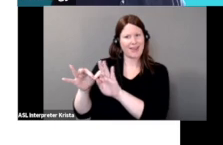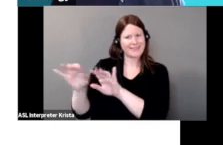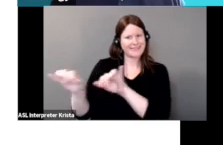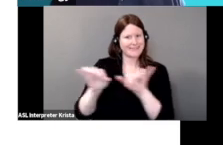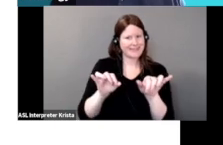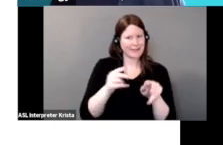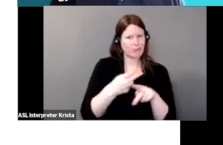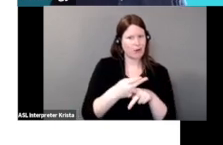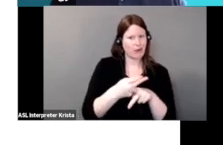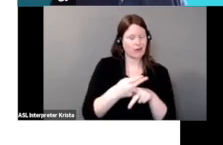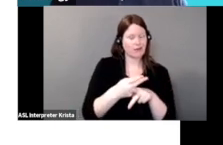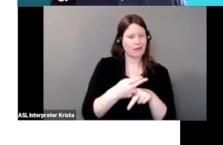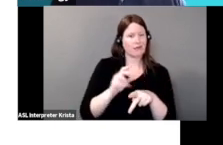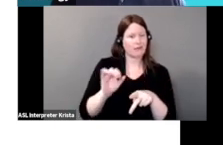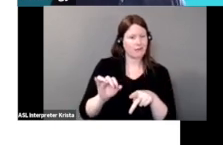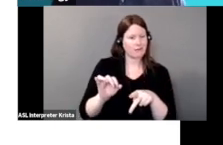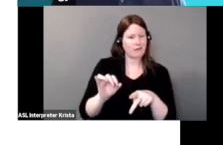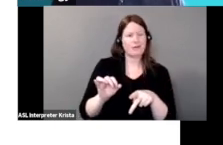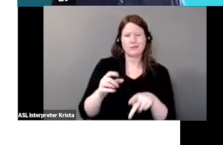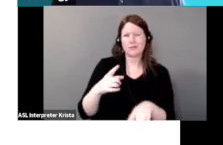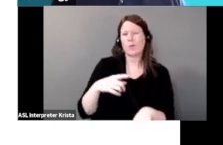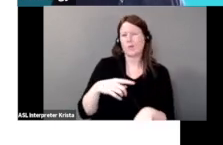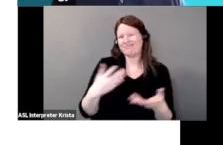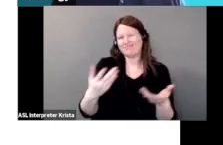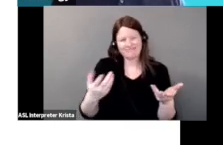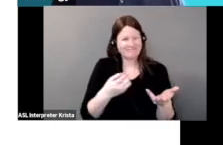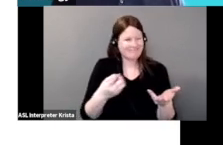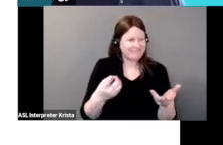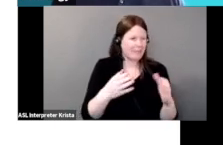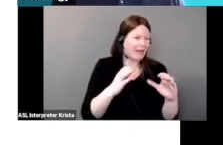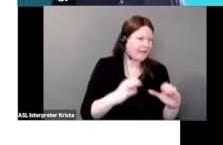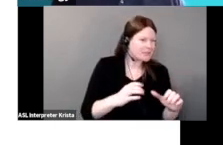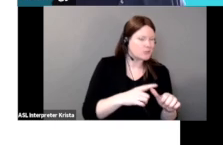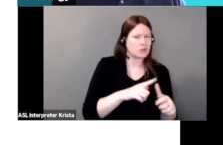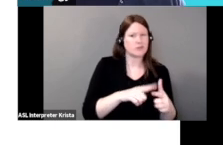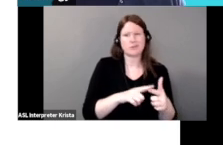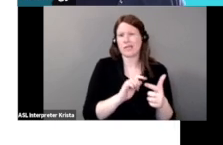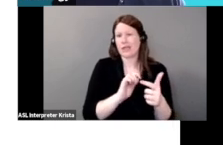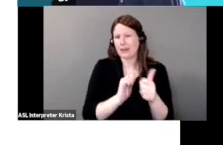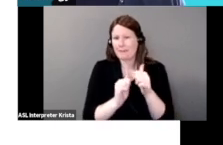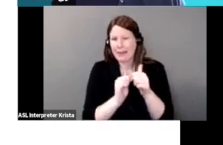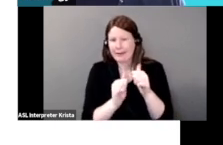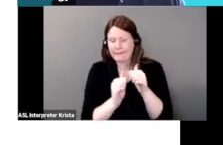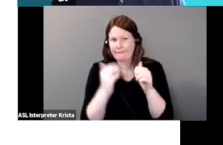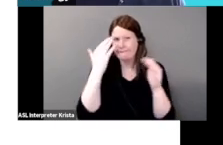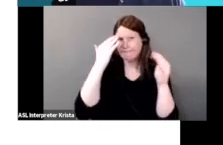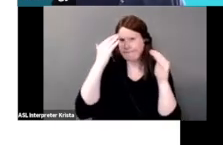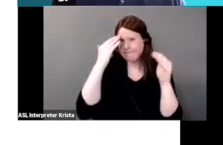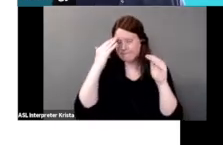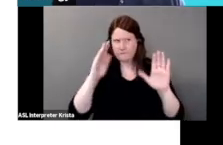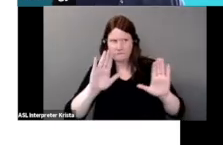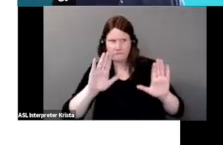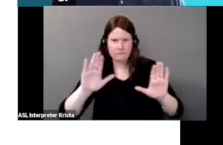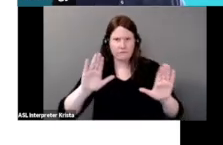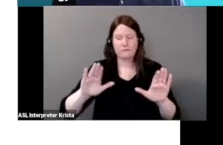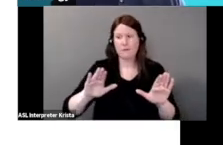thing. So you will build up through customer or competitive intelligence a list of people who are doing the same